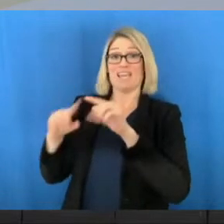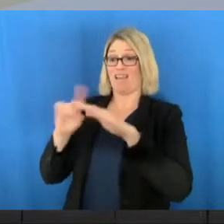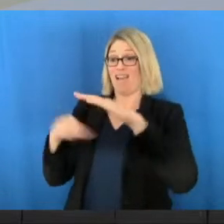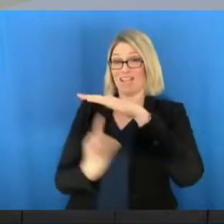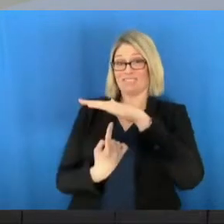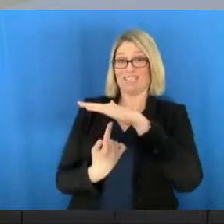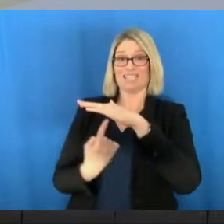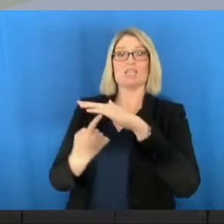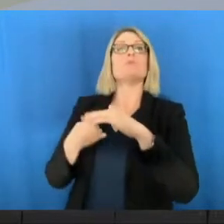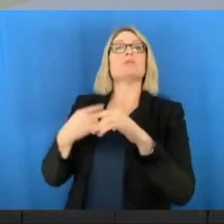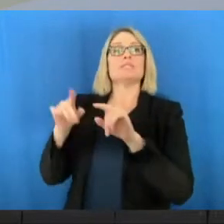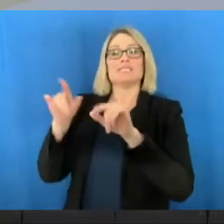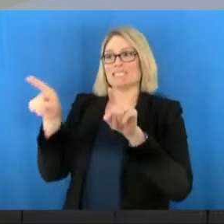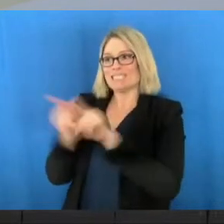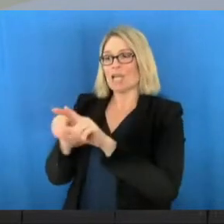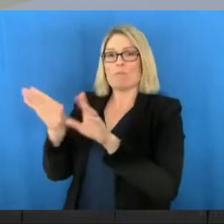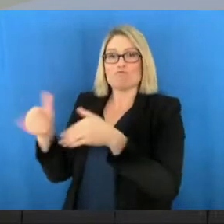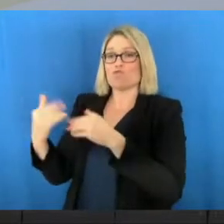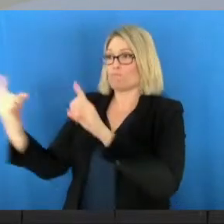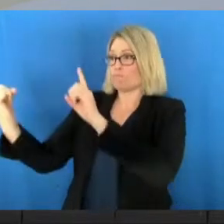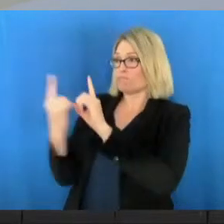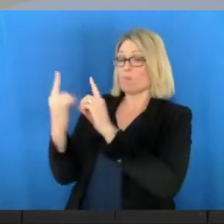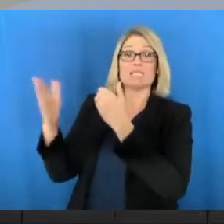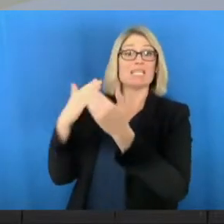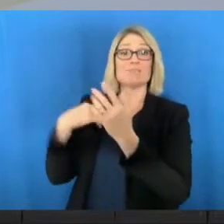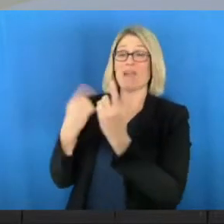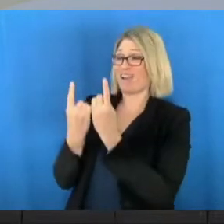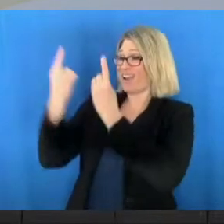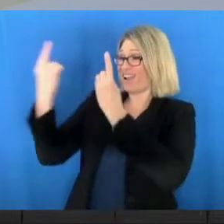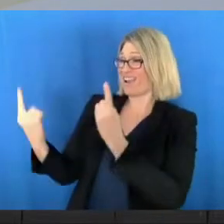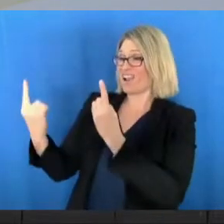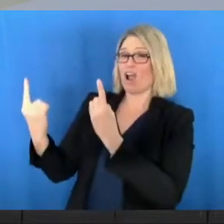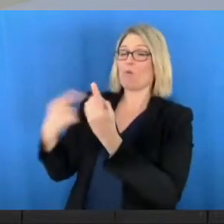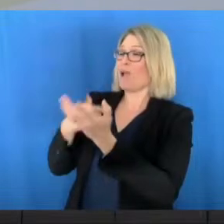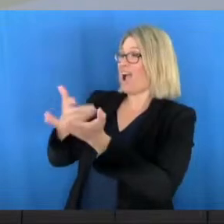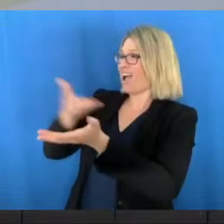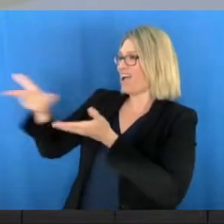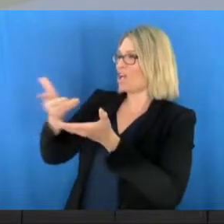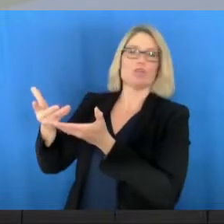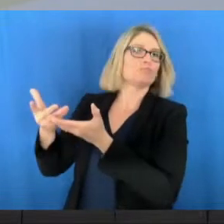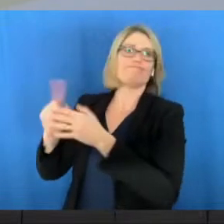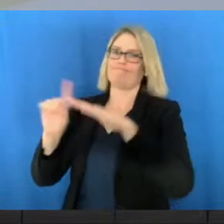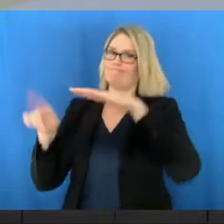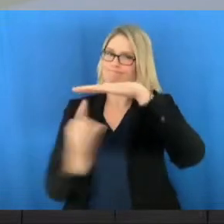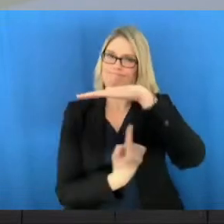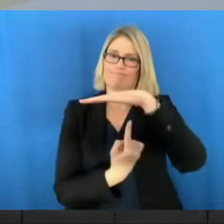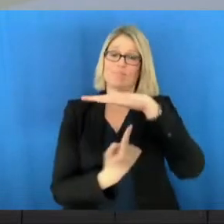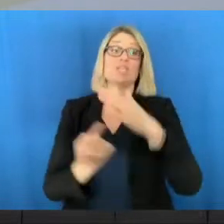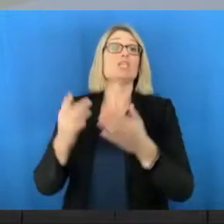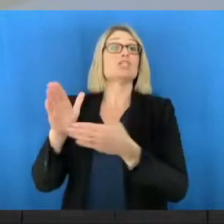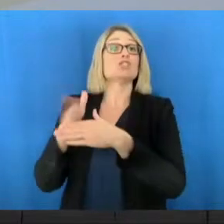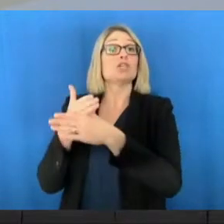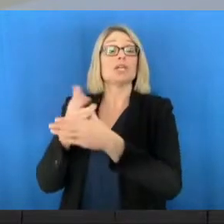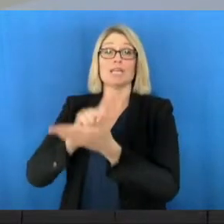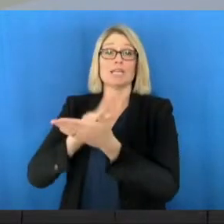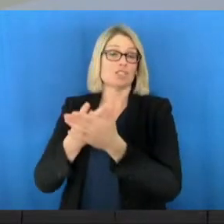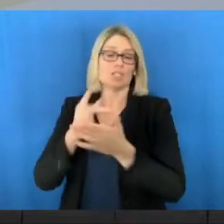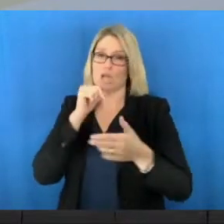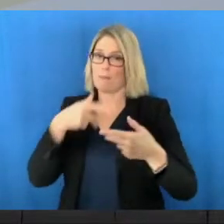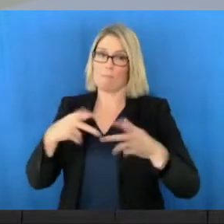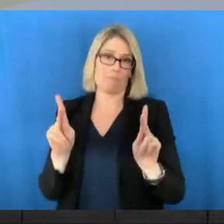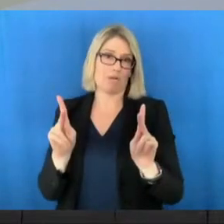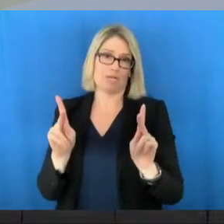same room, even if physically distant with someone else in the home. Sharing of a kitchen is not permitted. The person